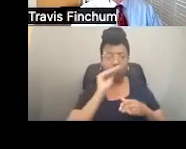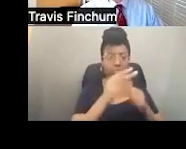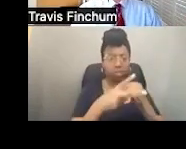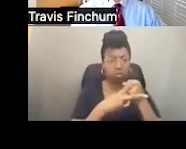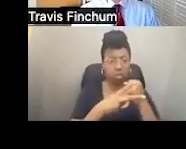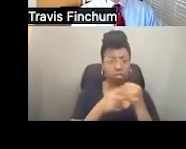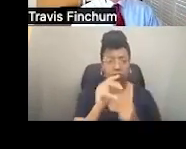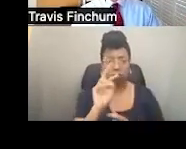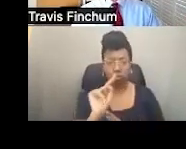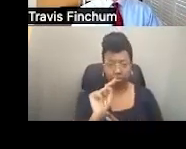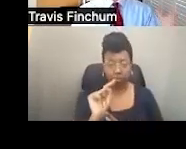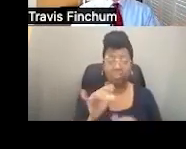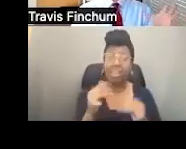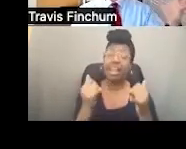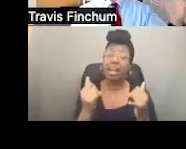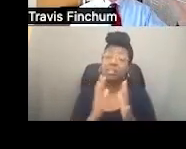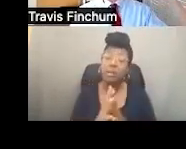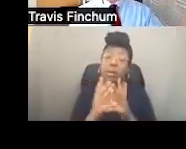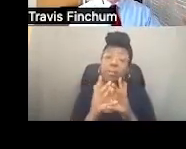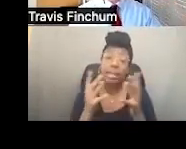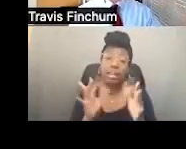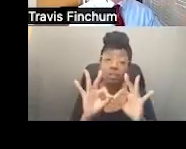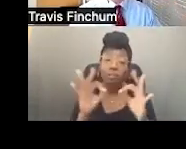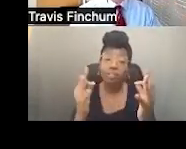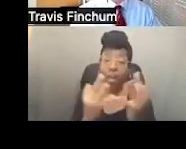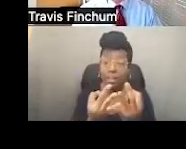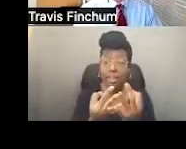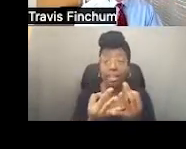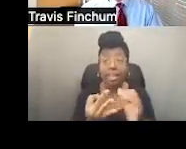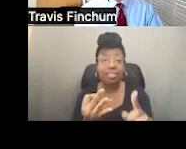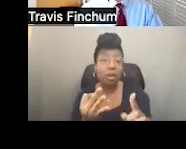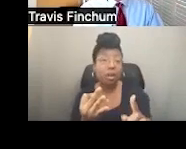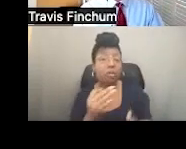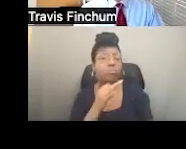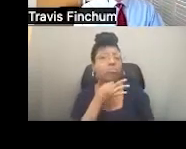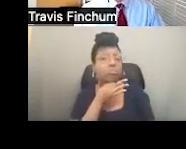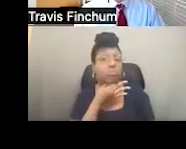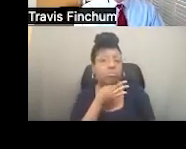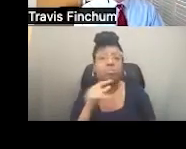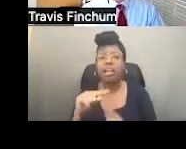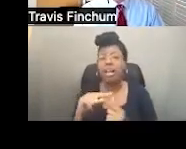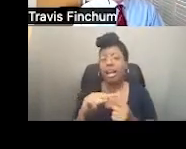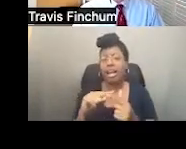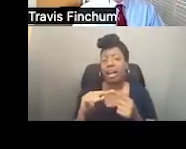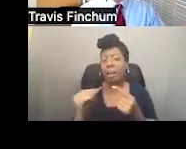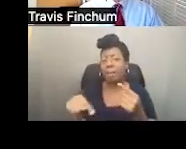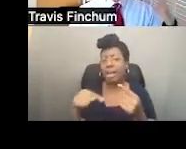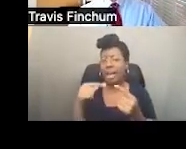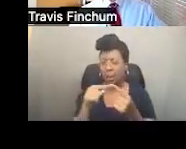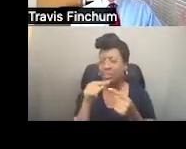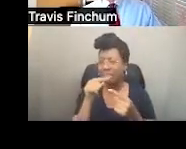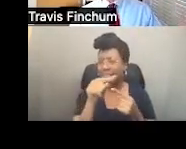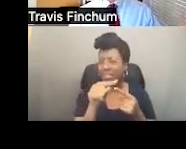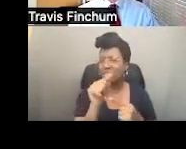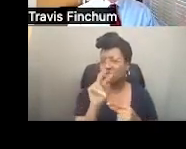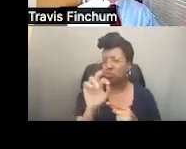that are here looking at ABLE accounts and looking to learn more about special needs trusts, the third-party trust is the one